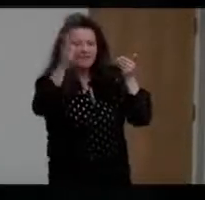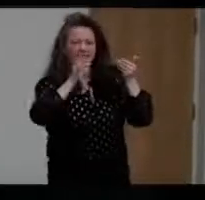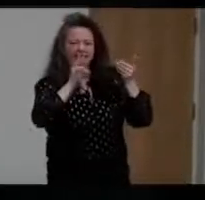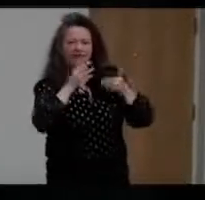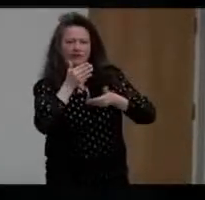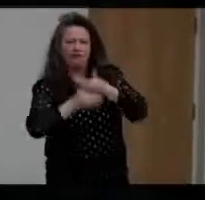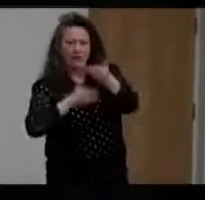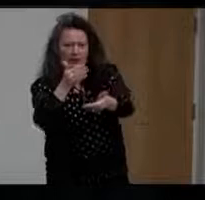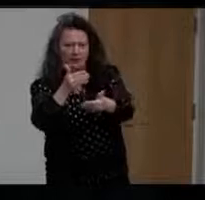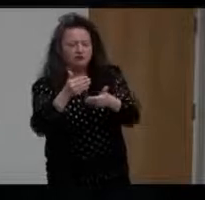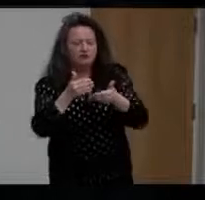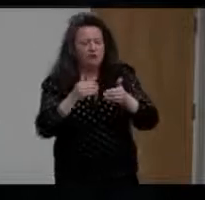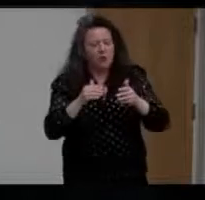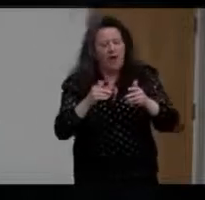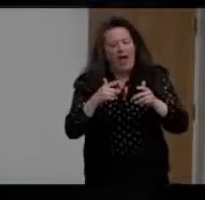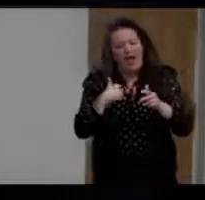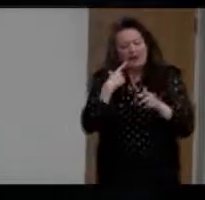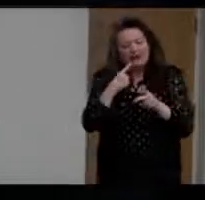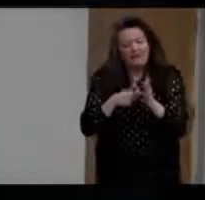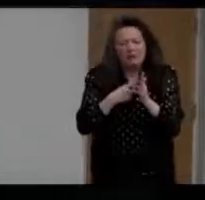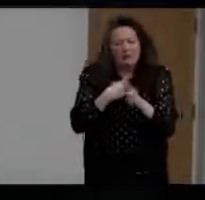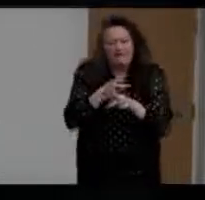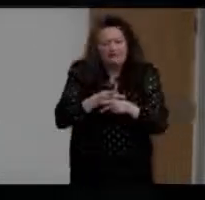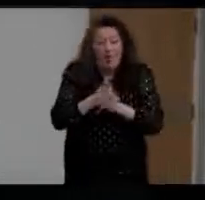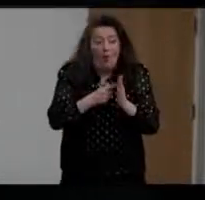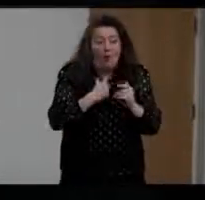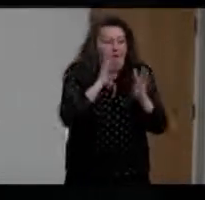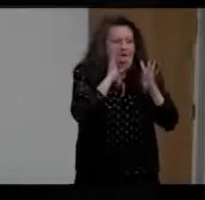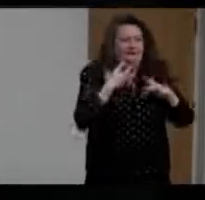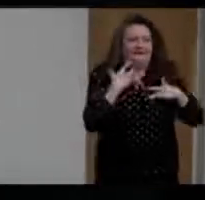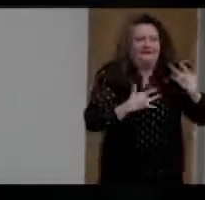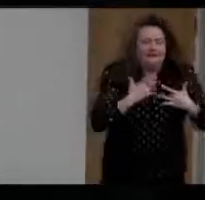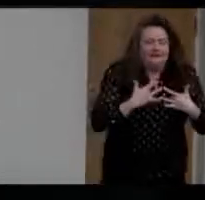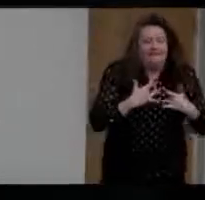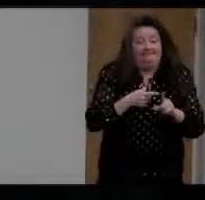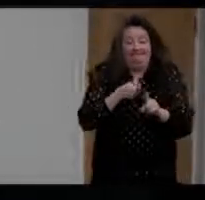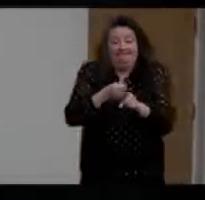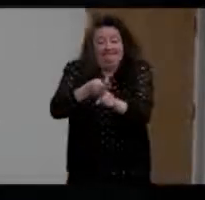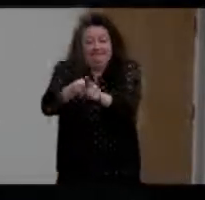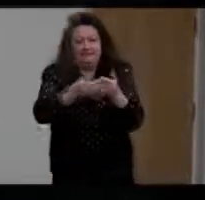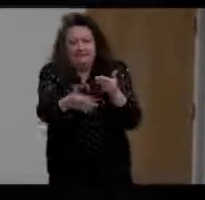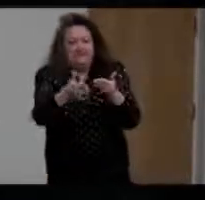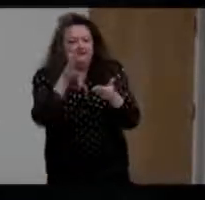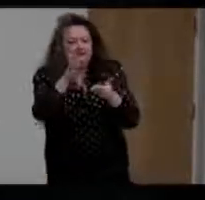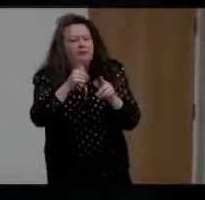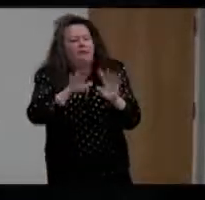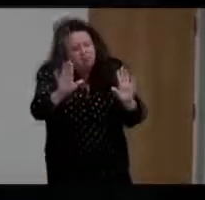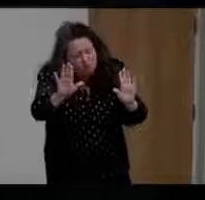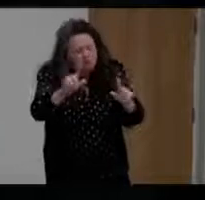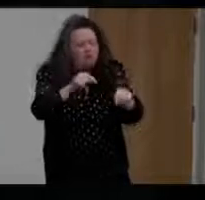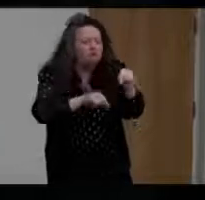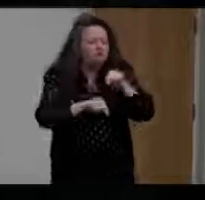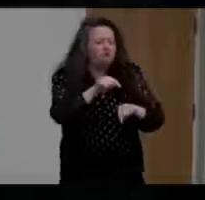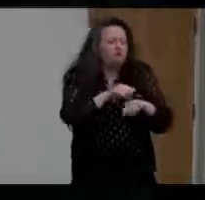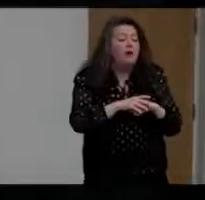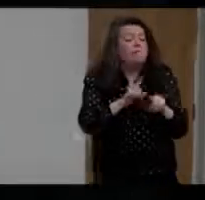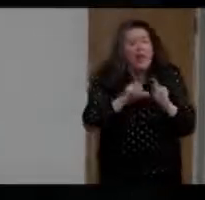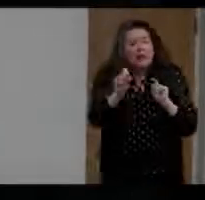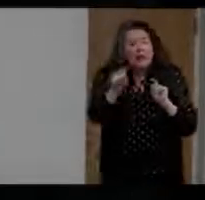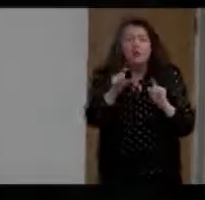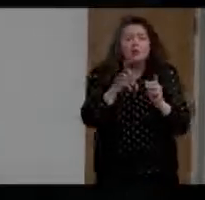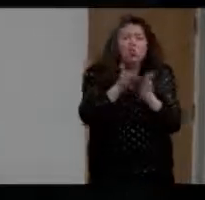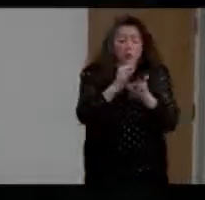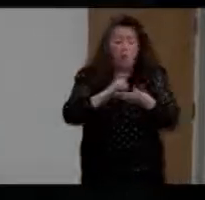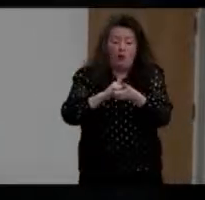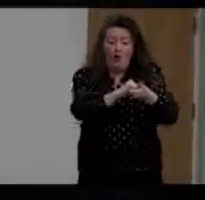I'll step back with that one. But there is something there around the interdisciplinary work to say, like, there's some really neat work coming out of